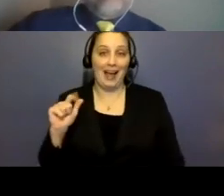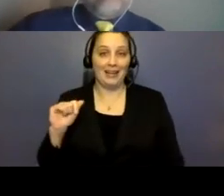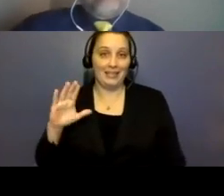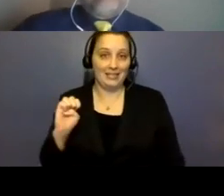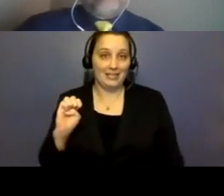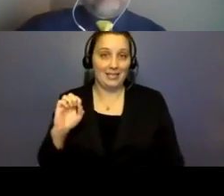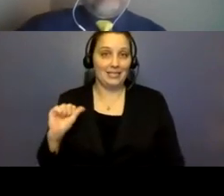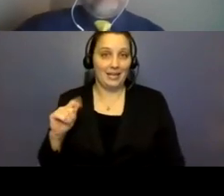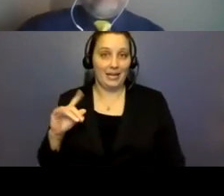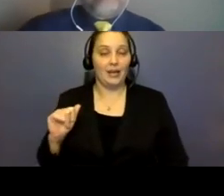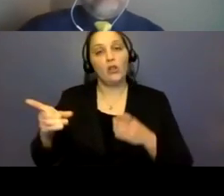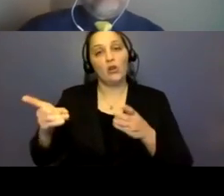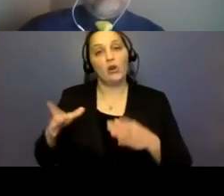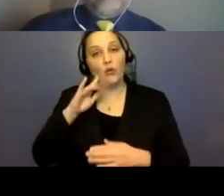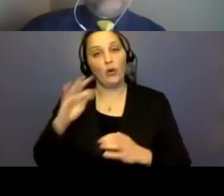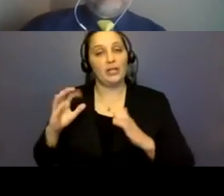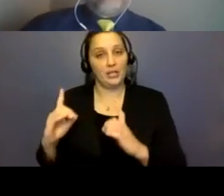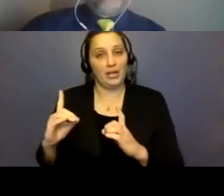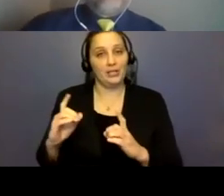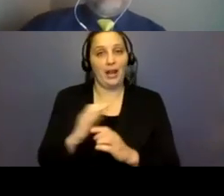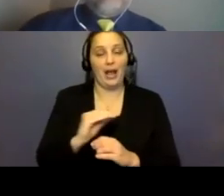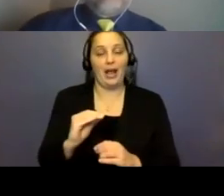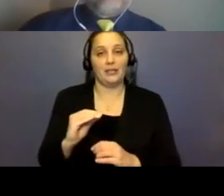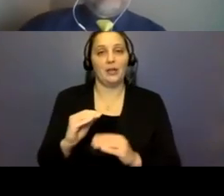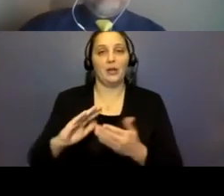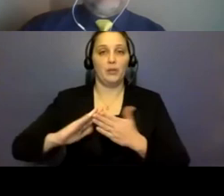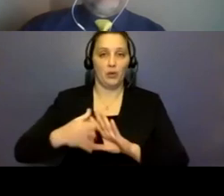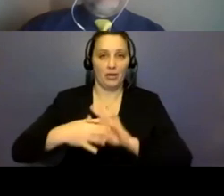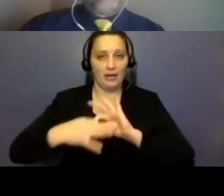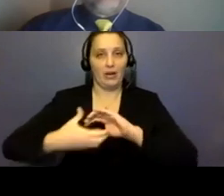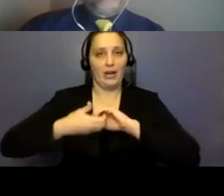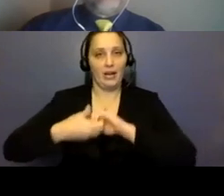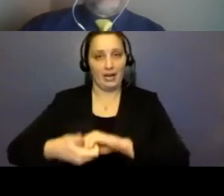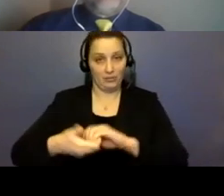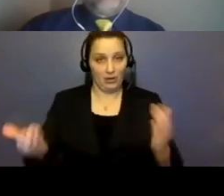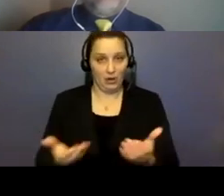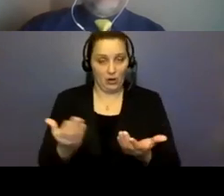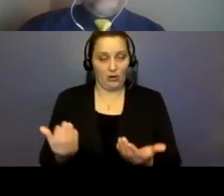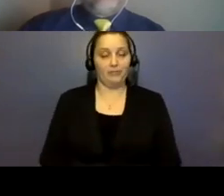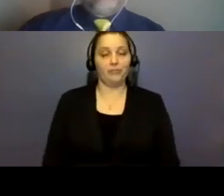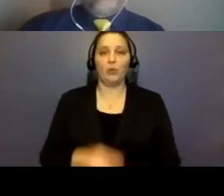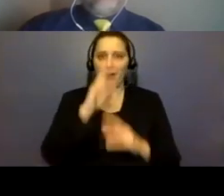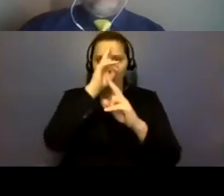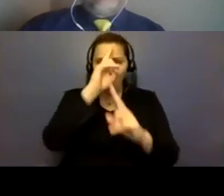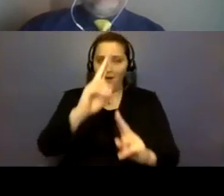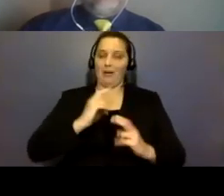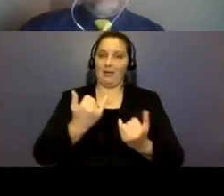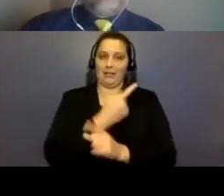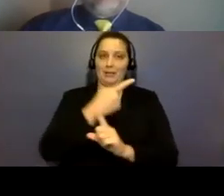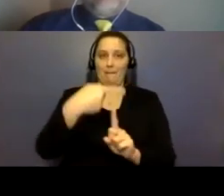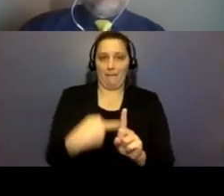director of education and community engagement here at the Straz Center. And we are honored this month